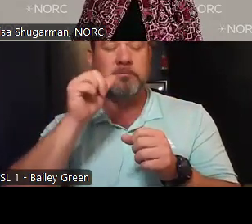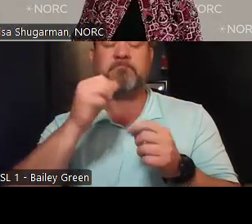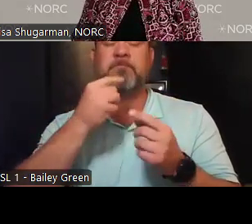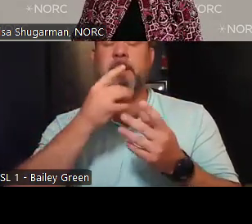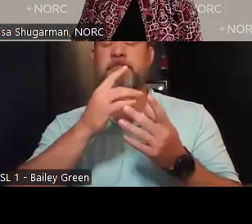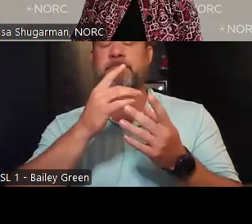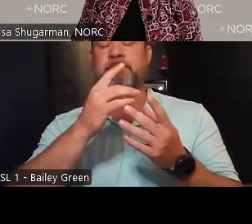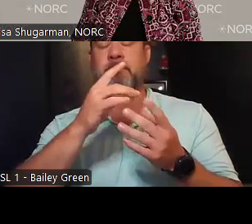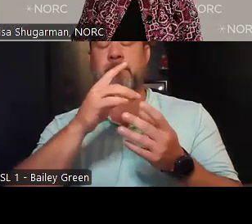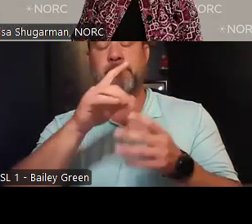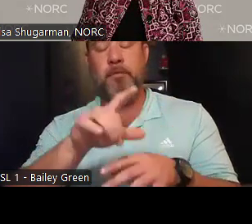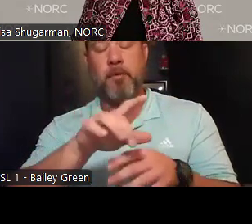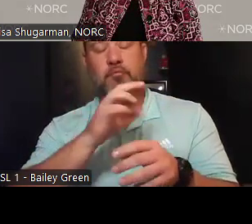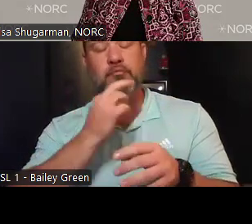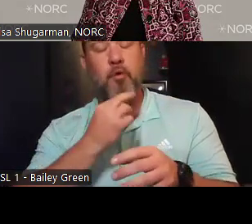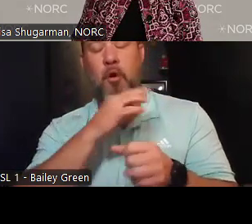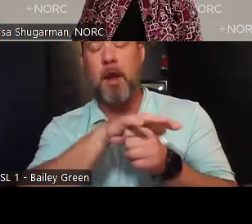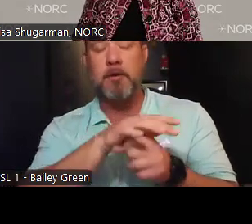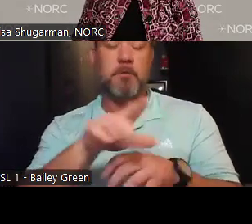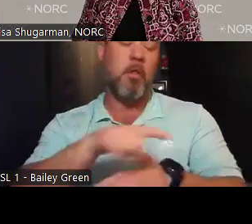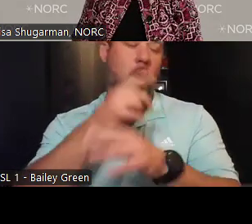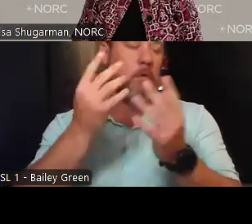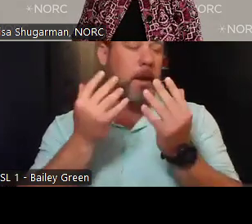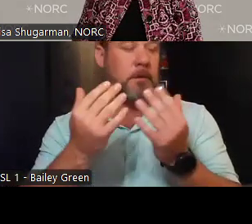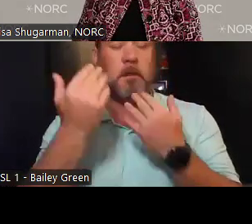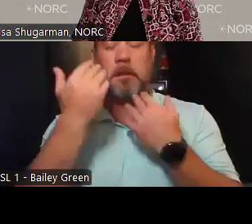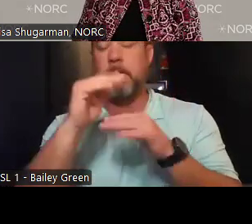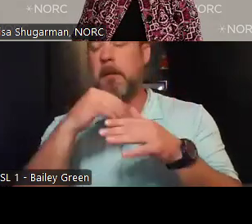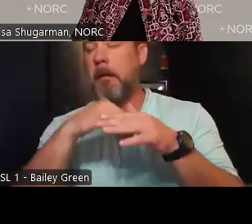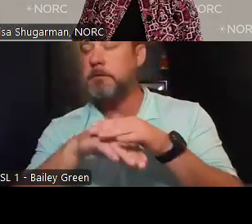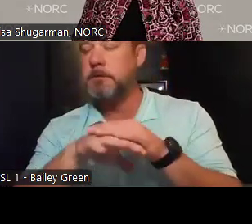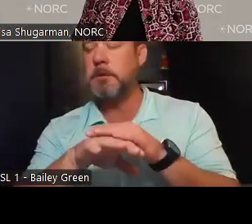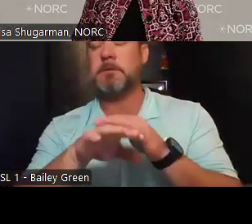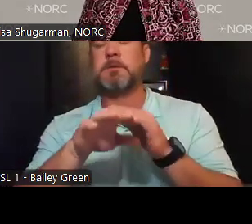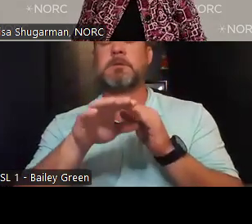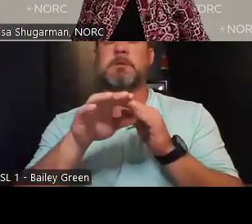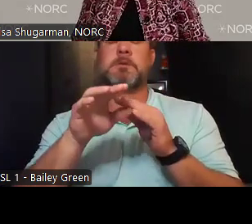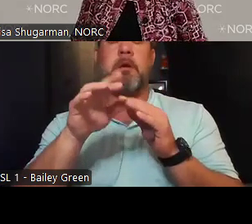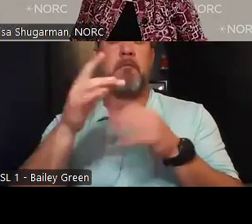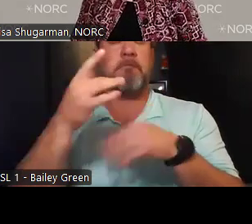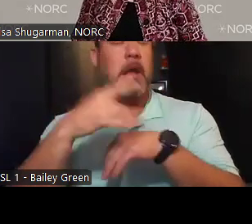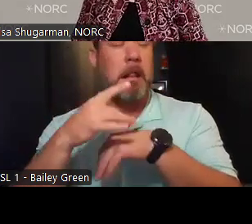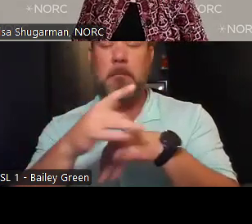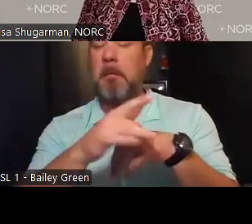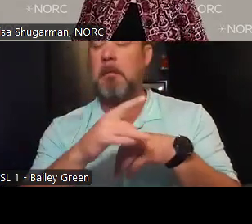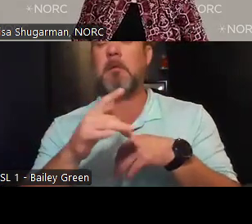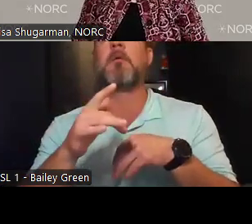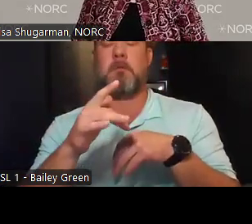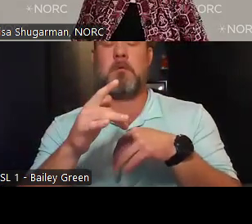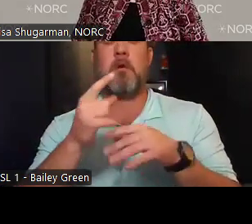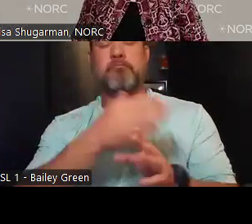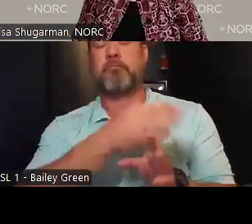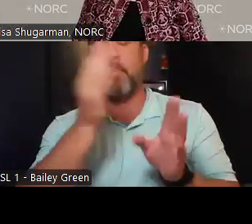times, limited provider availability, limited access, although all of these were mentioned in sessions across the state as